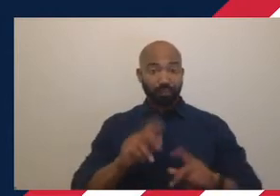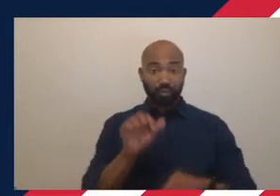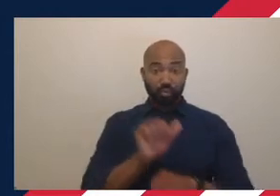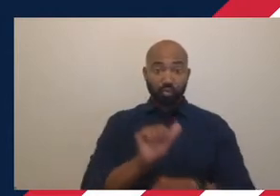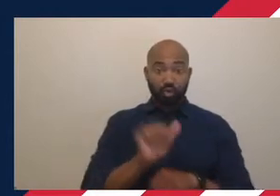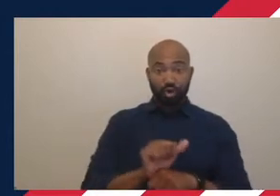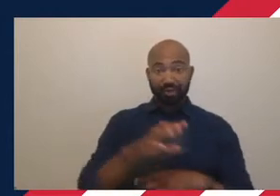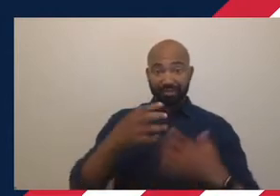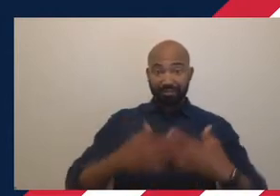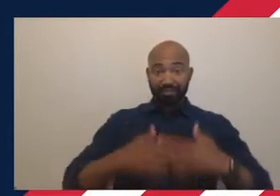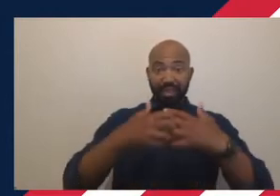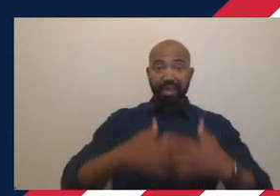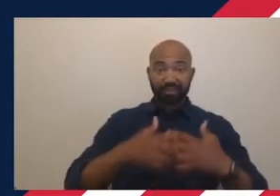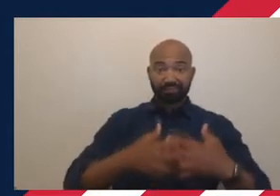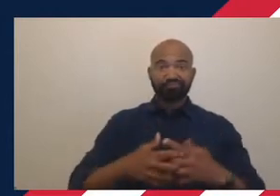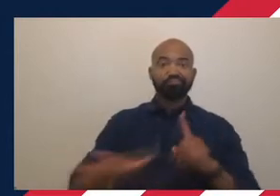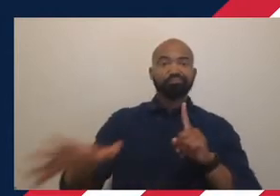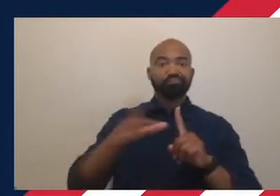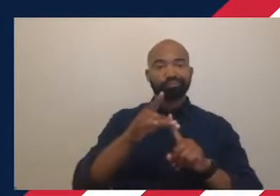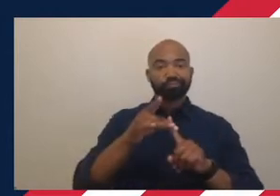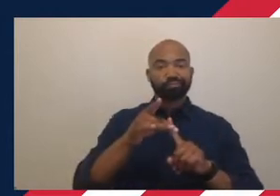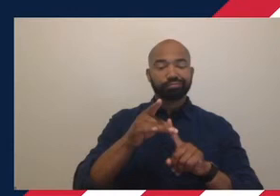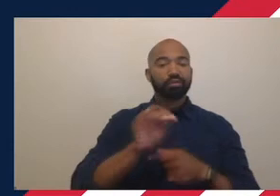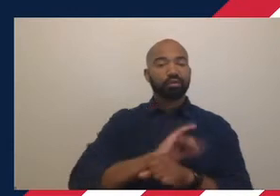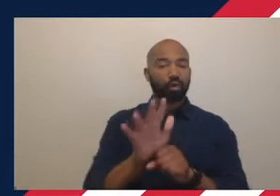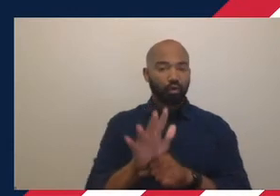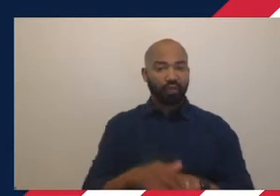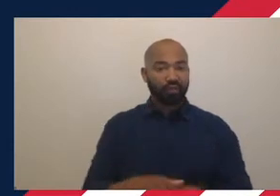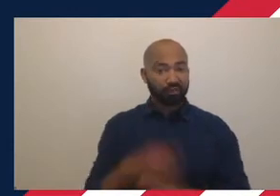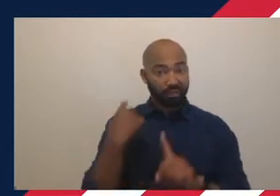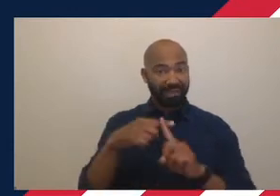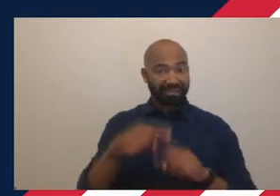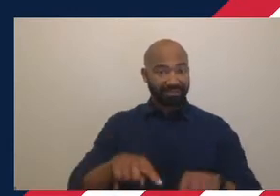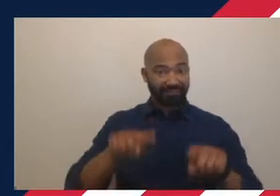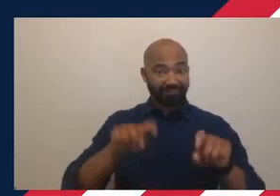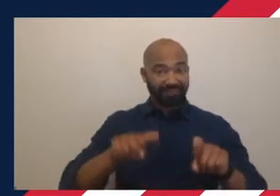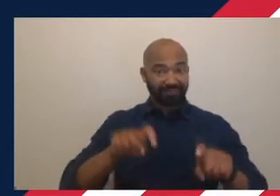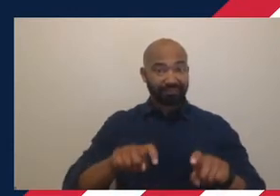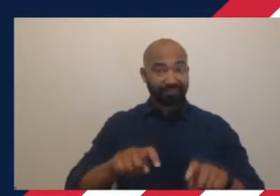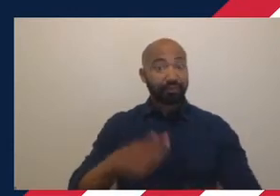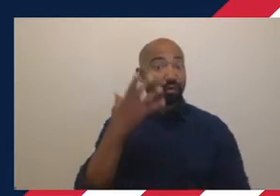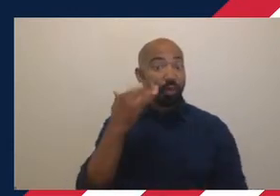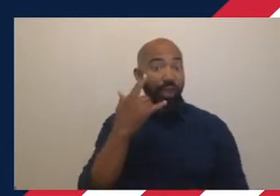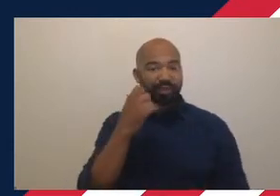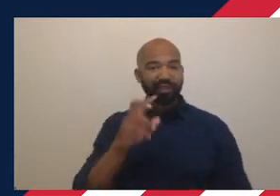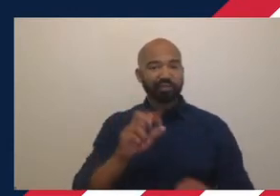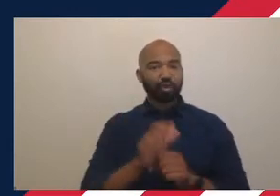or tested positive for the virus, because often they live together.